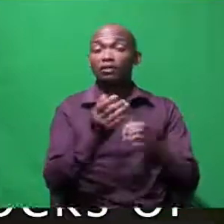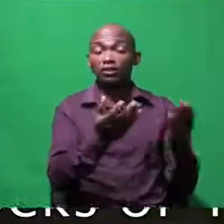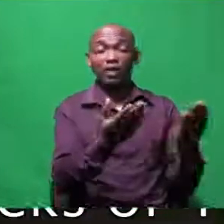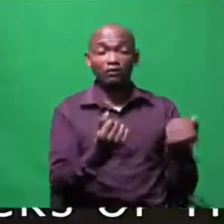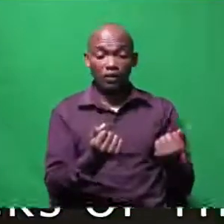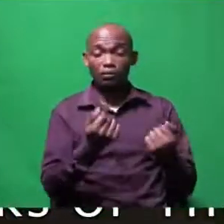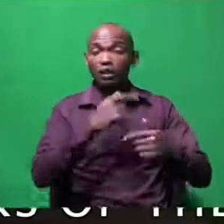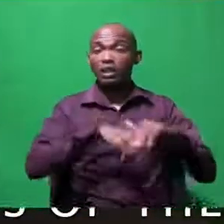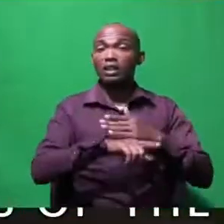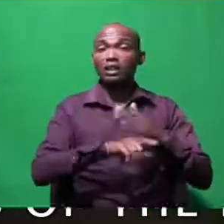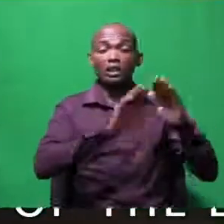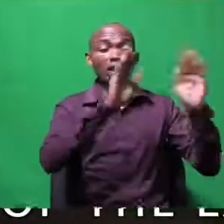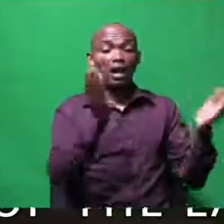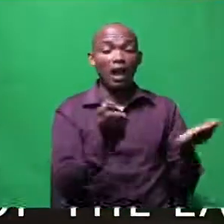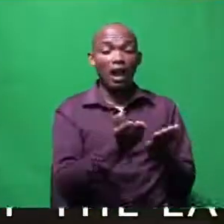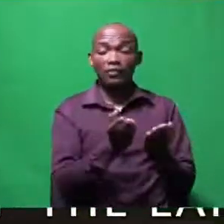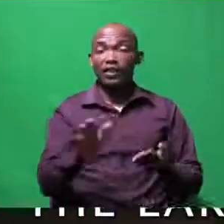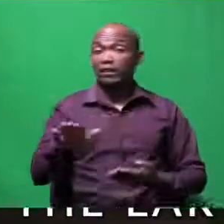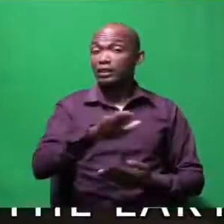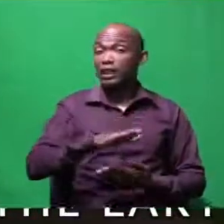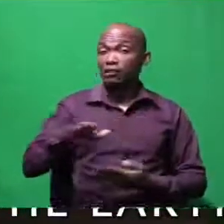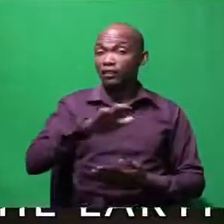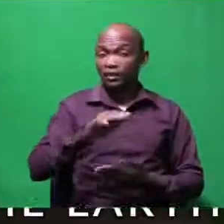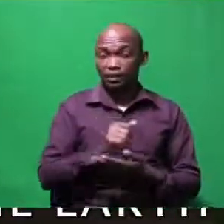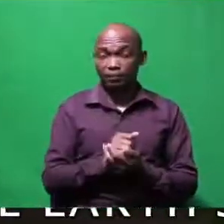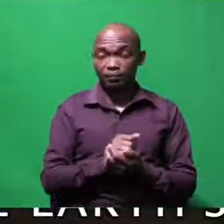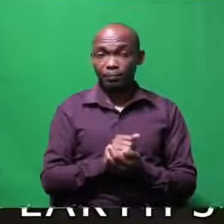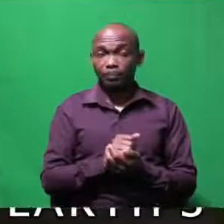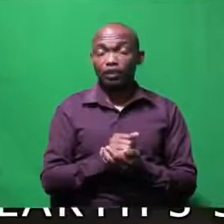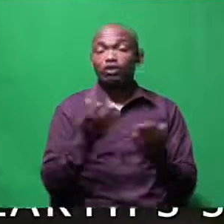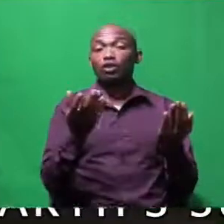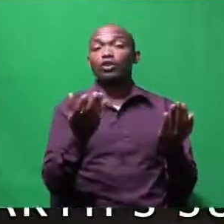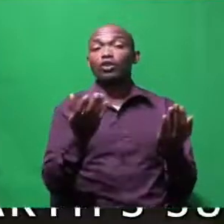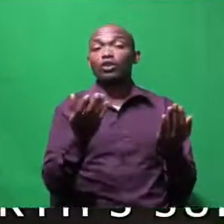the earthy surfaces. So let us begin with the